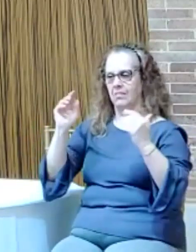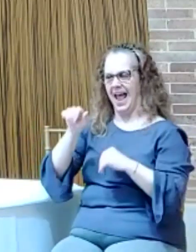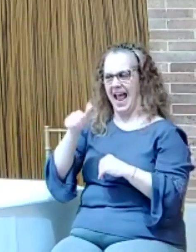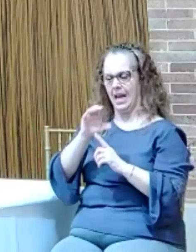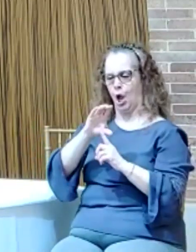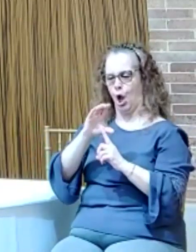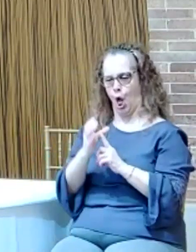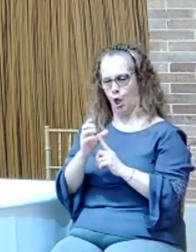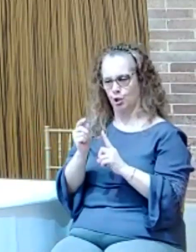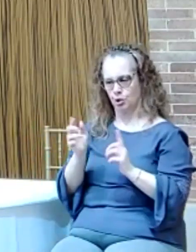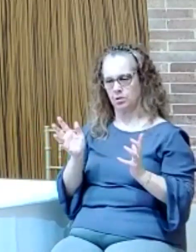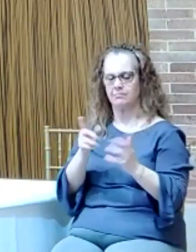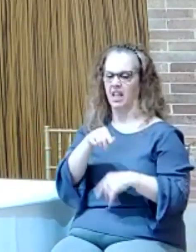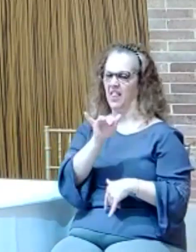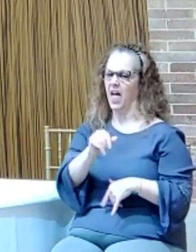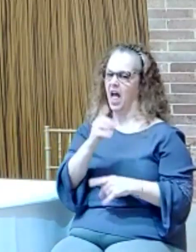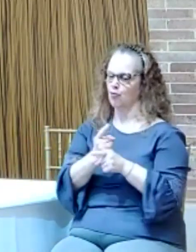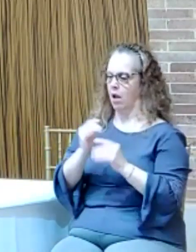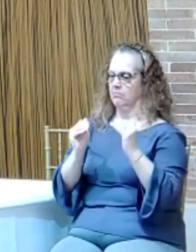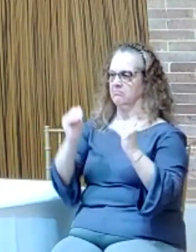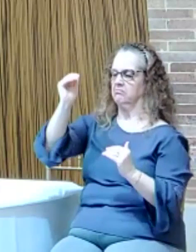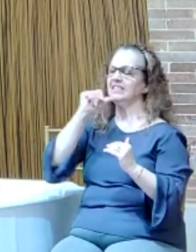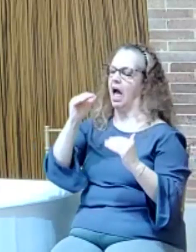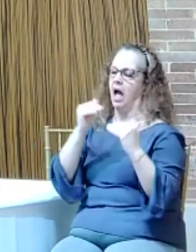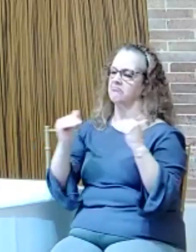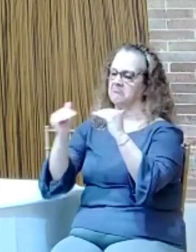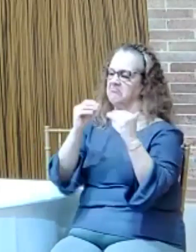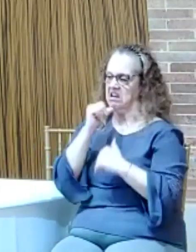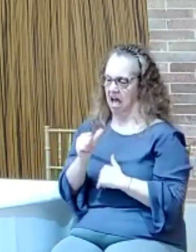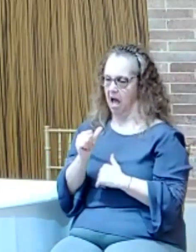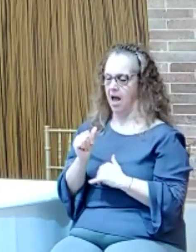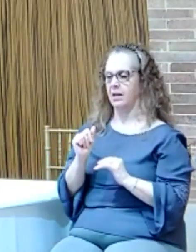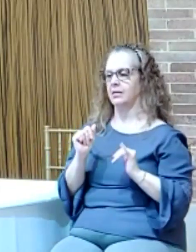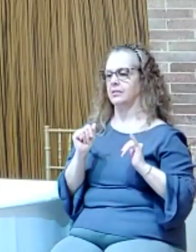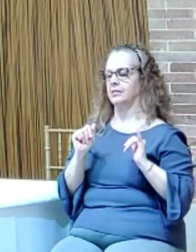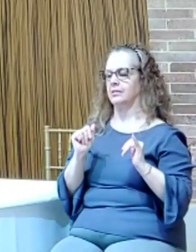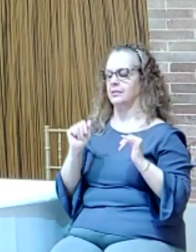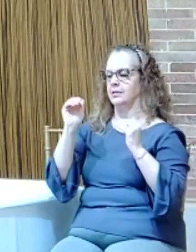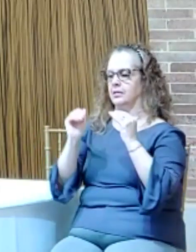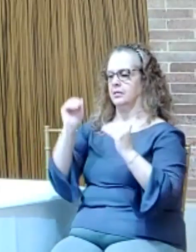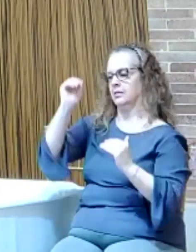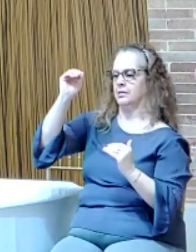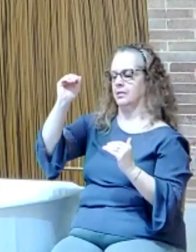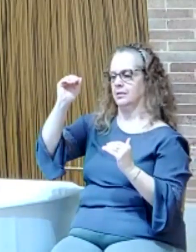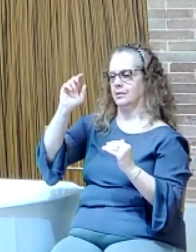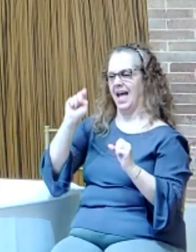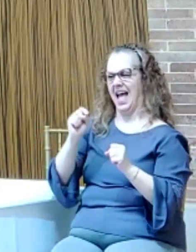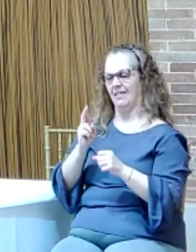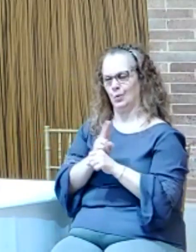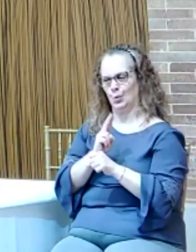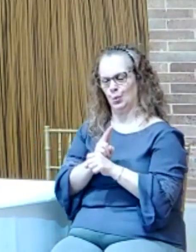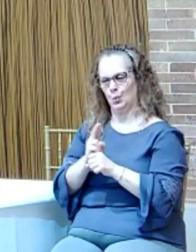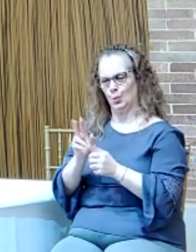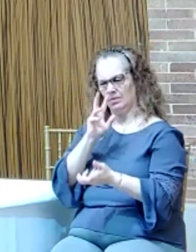this you will find that the people pushing it um have to use savagery in order to try to uh